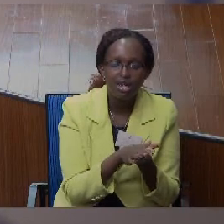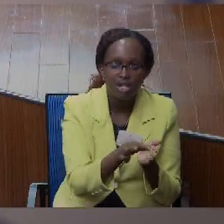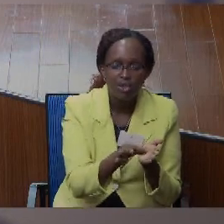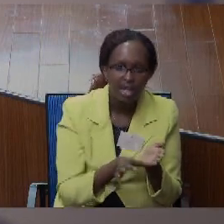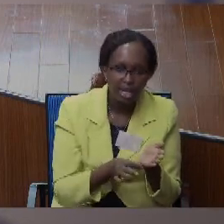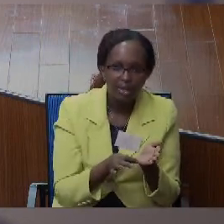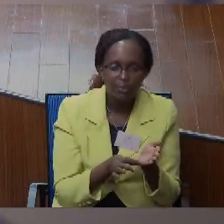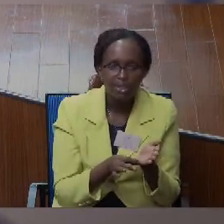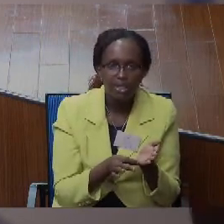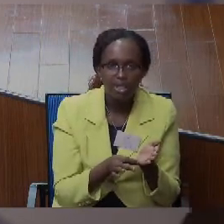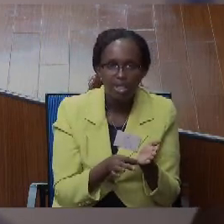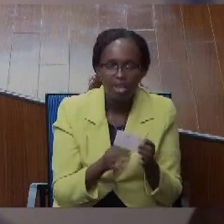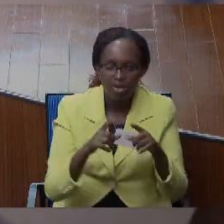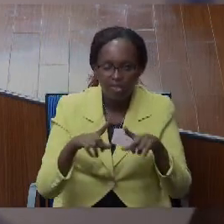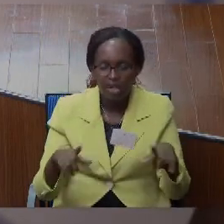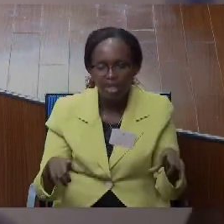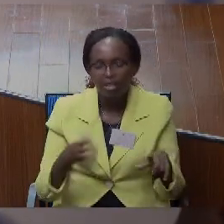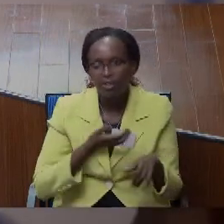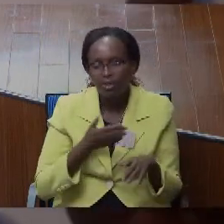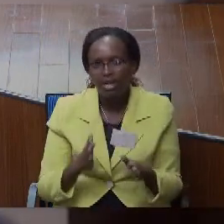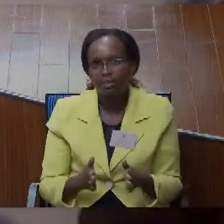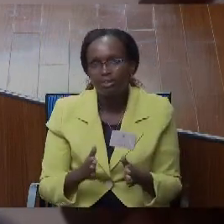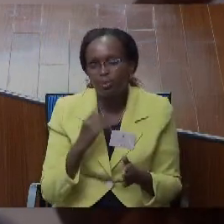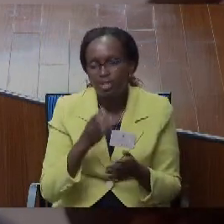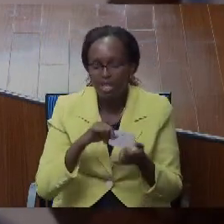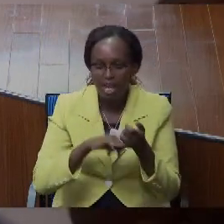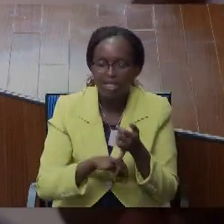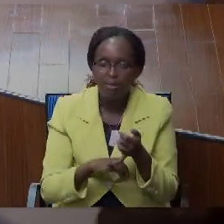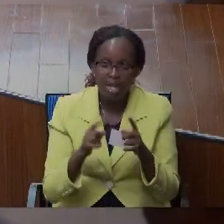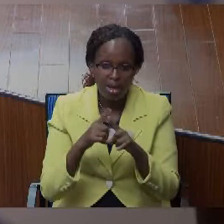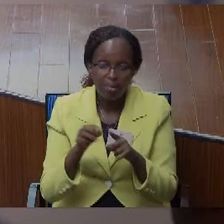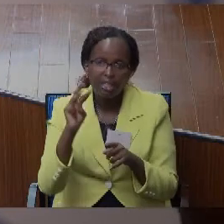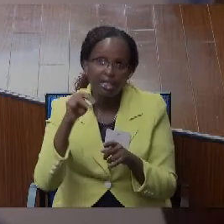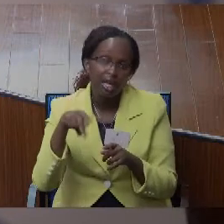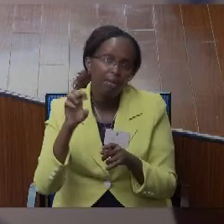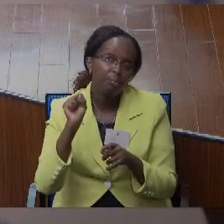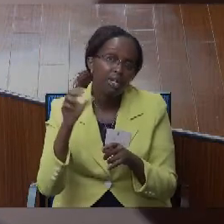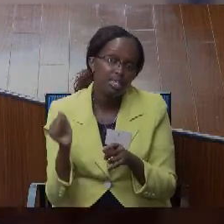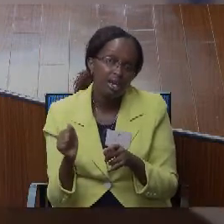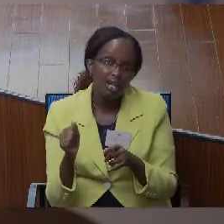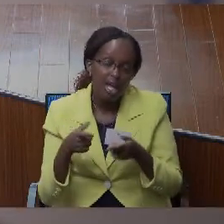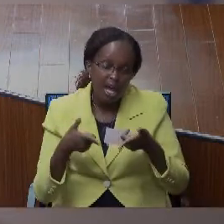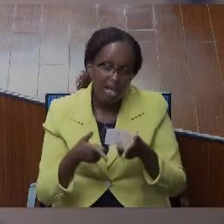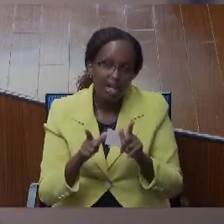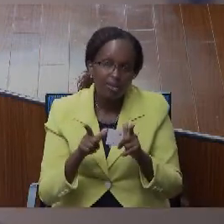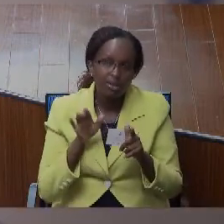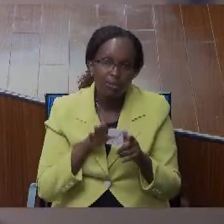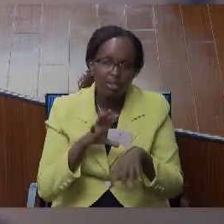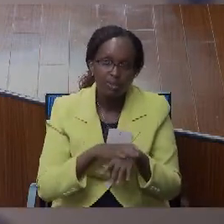land where the cow is kept, her husband. M-Pesa allows the woman who delivers milk to receive money to her mobile